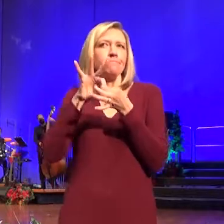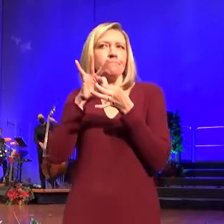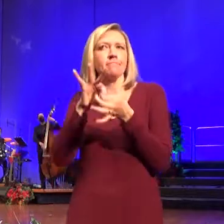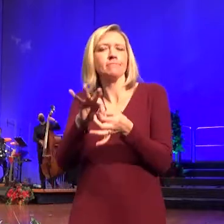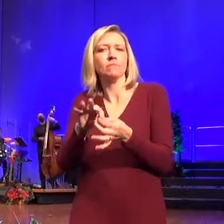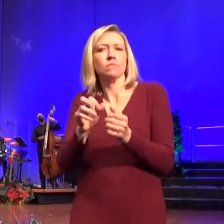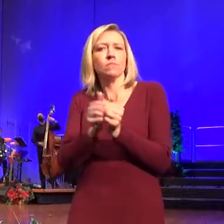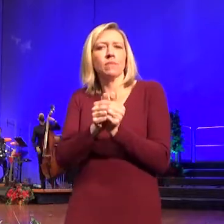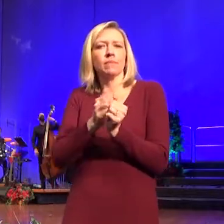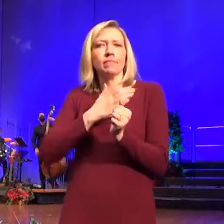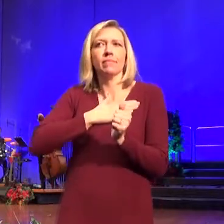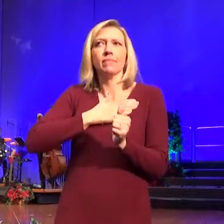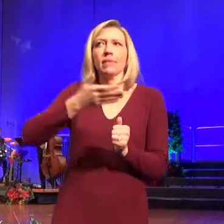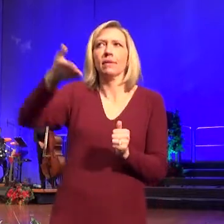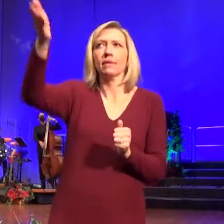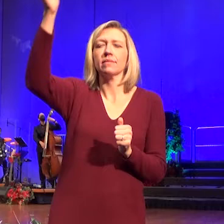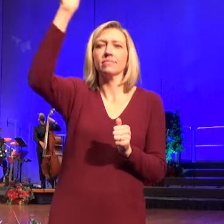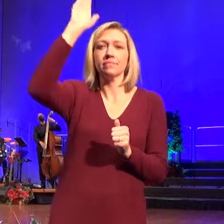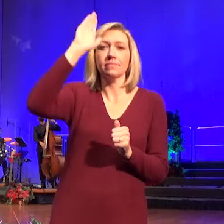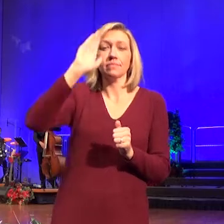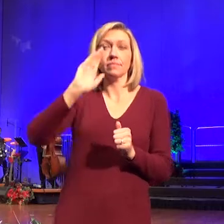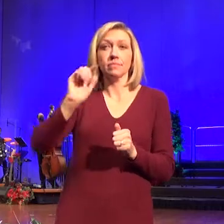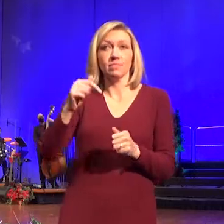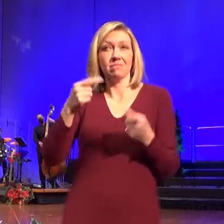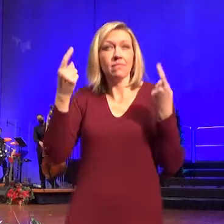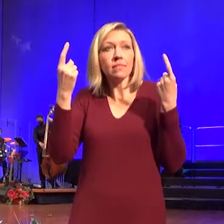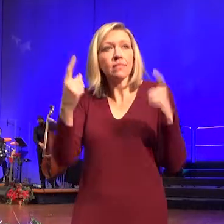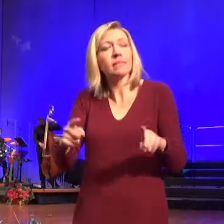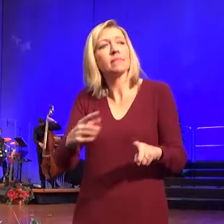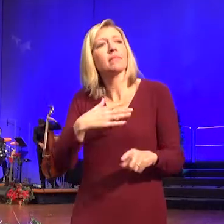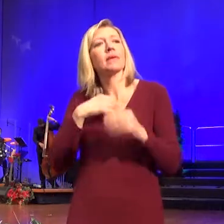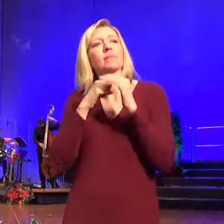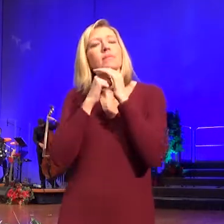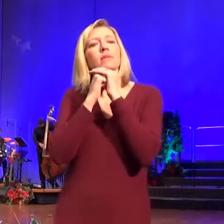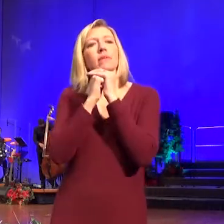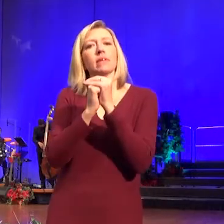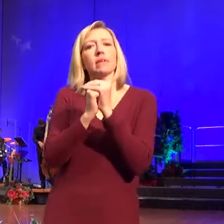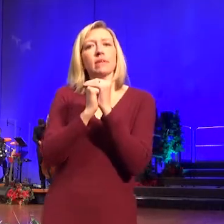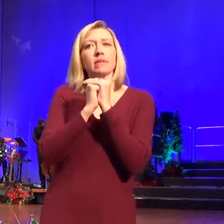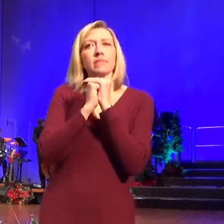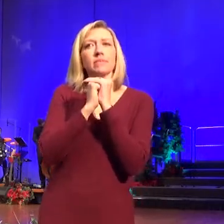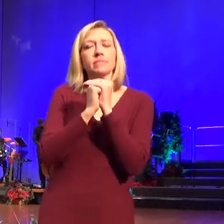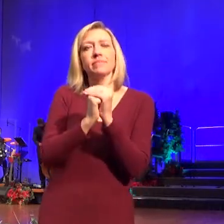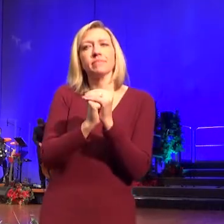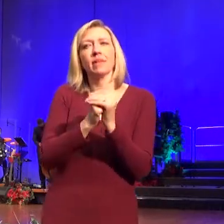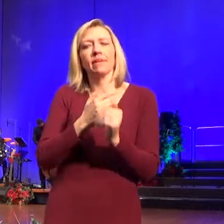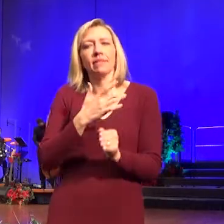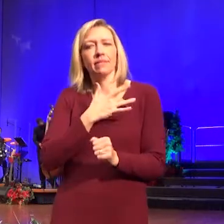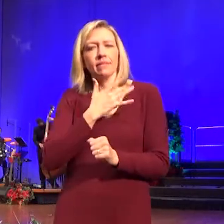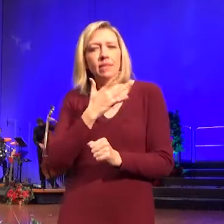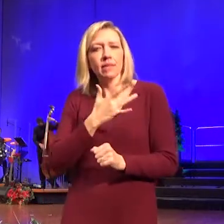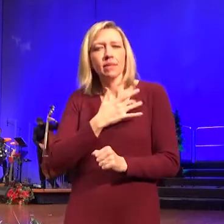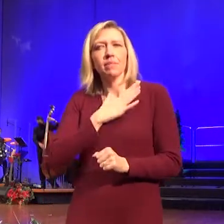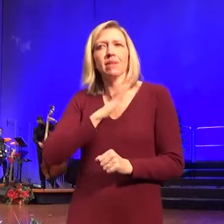deeper into my God. When I